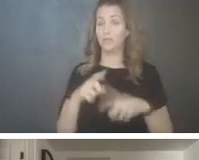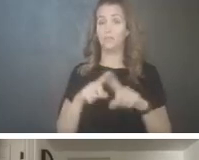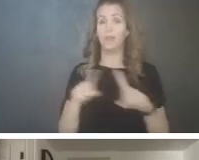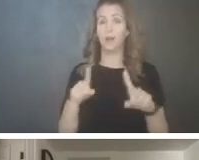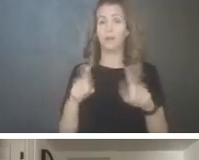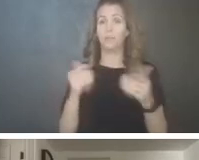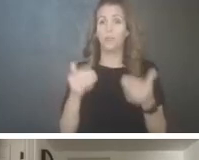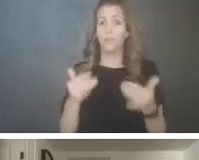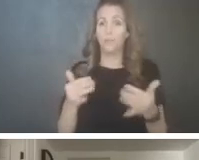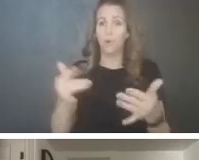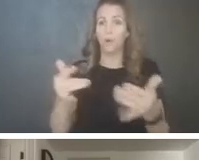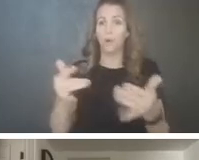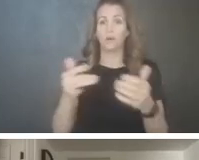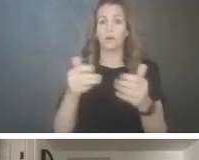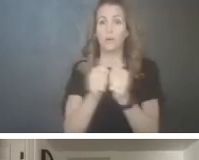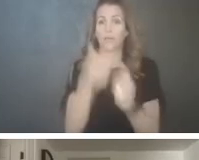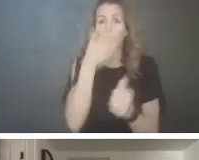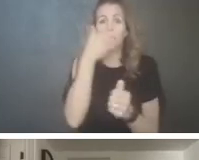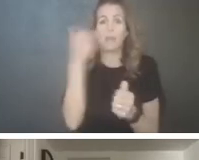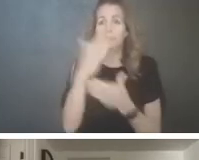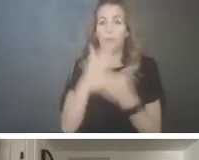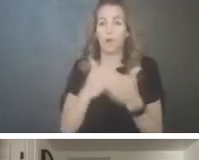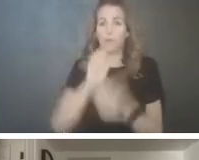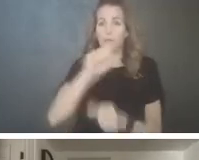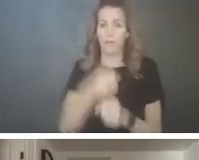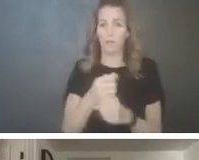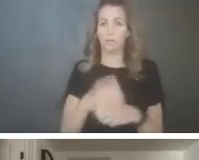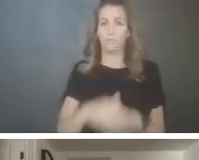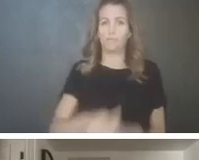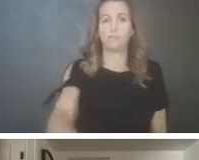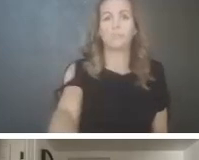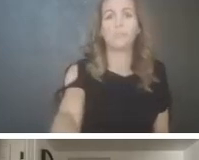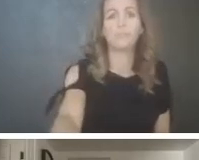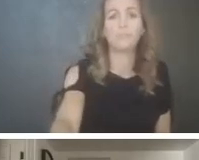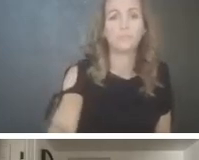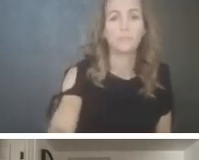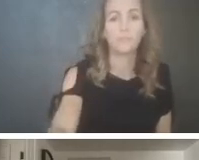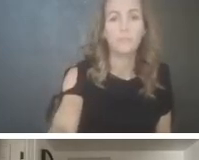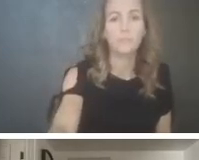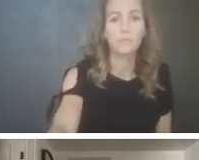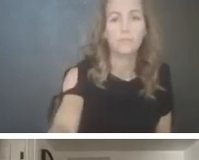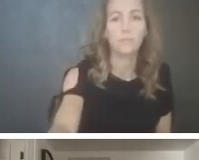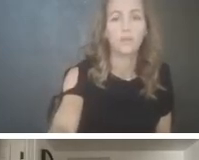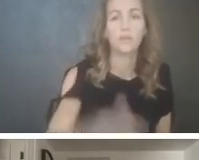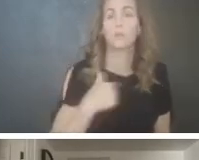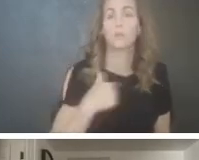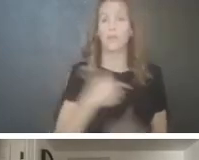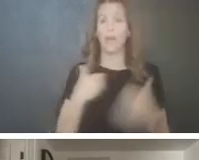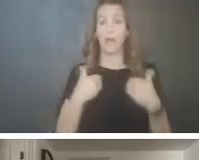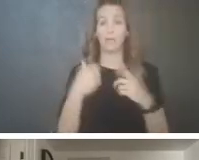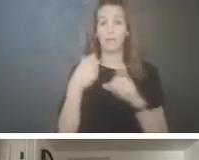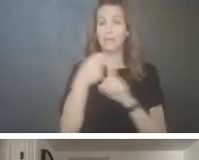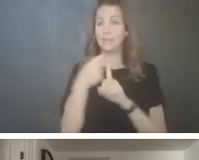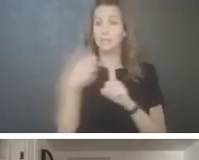with the best part of the year. The fact that we have expanded access to services to many people through a different